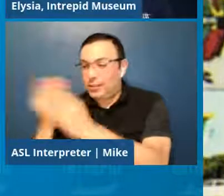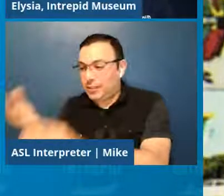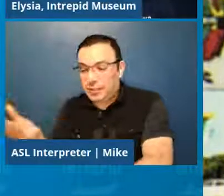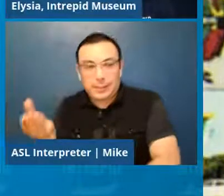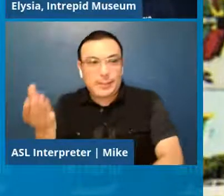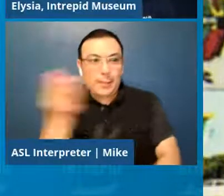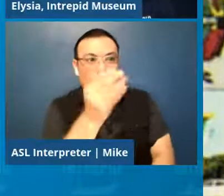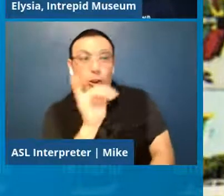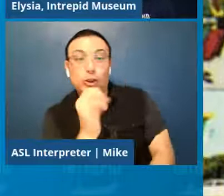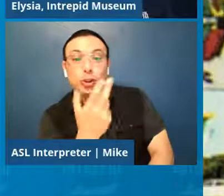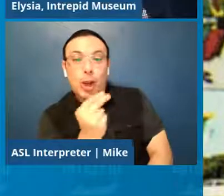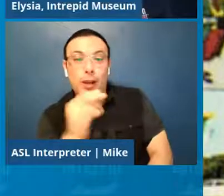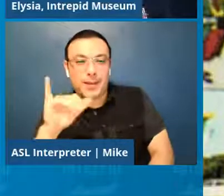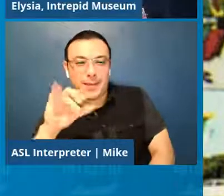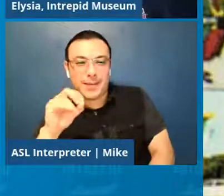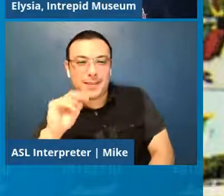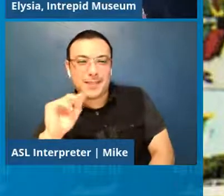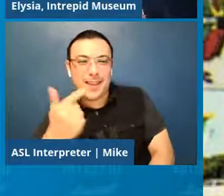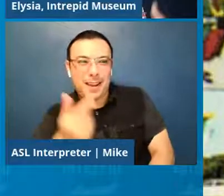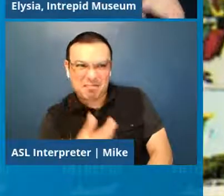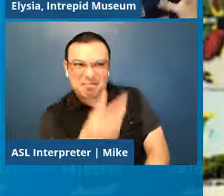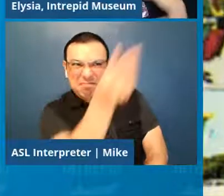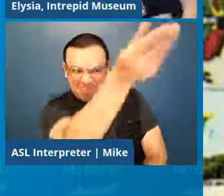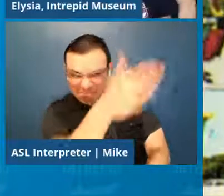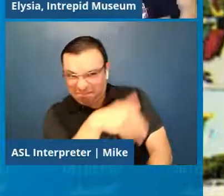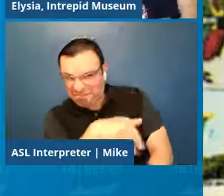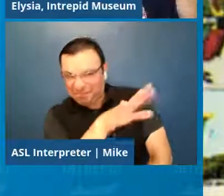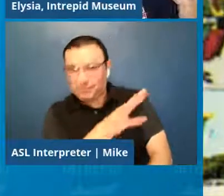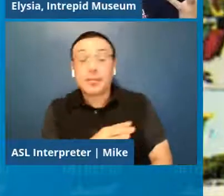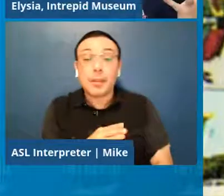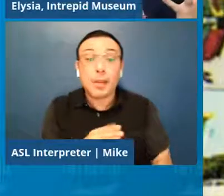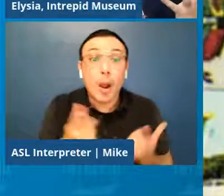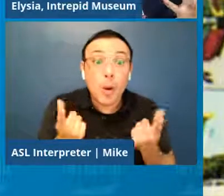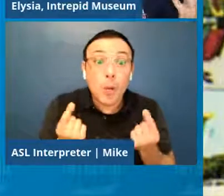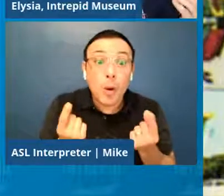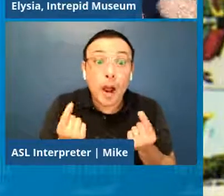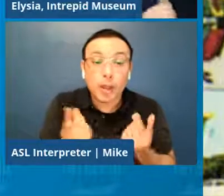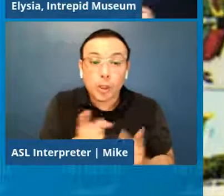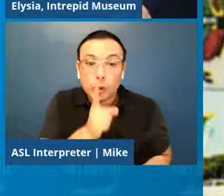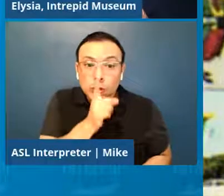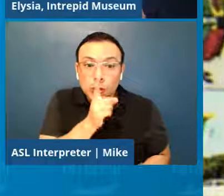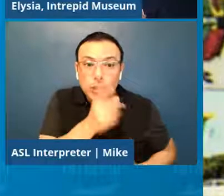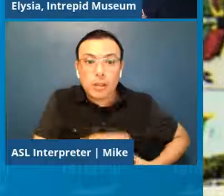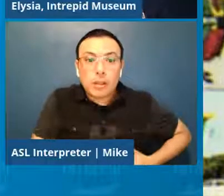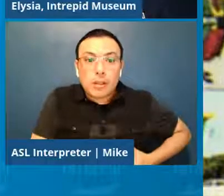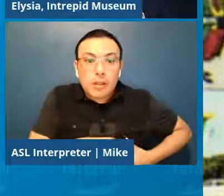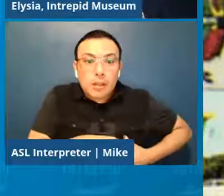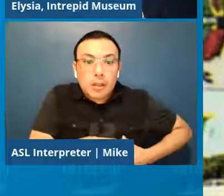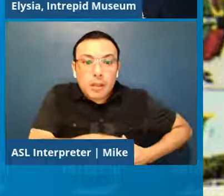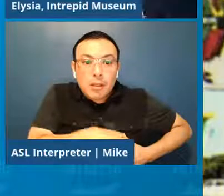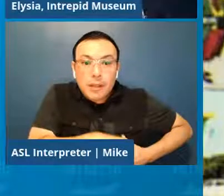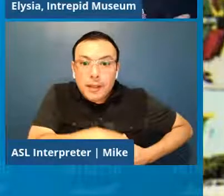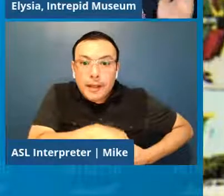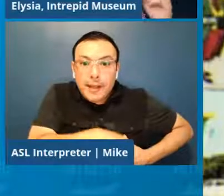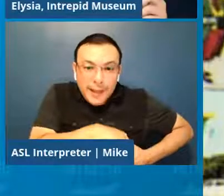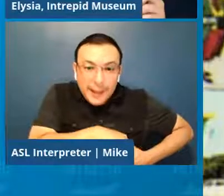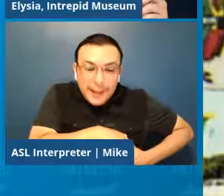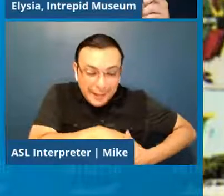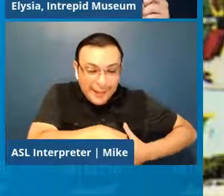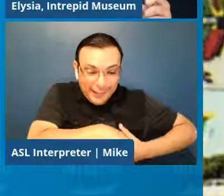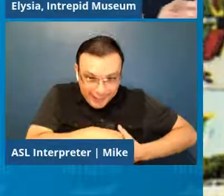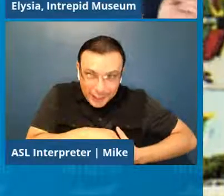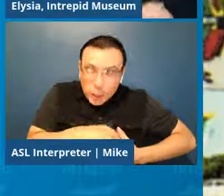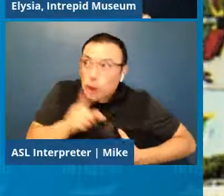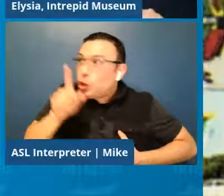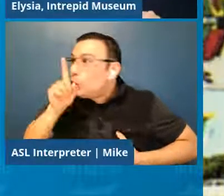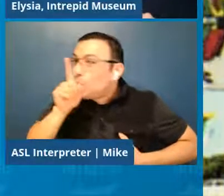Well, John kept the sandwich, and in fact, he smuggled it up with him into space by hiding it in his spacesuit. And once they got into